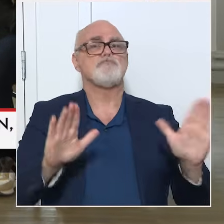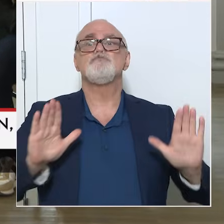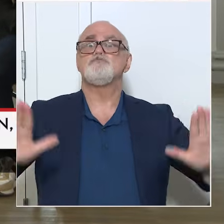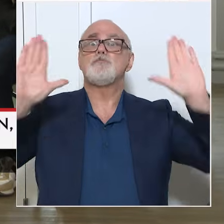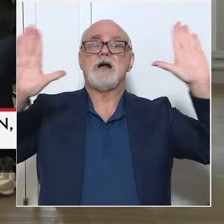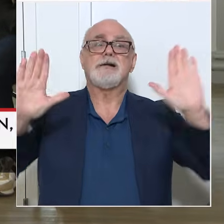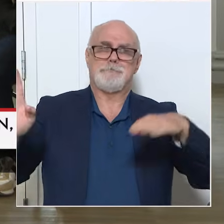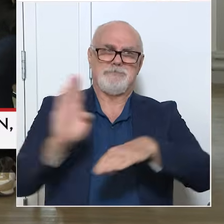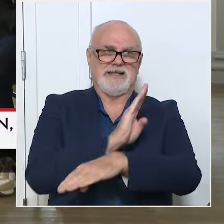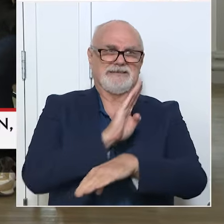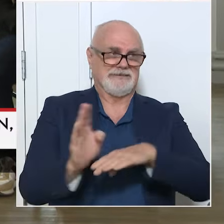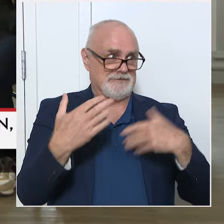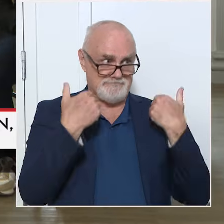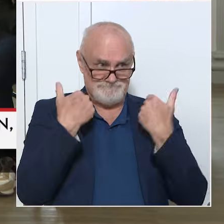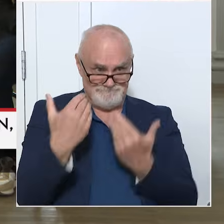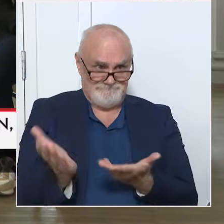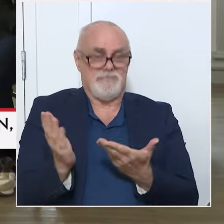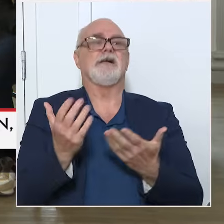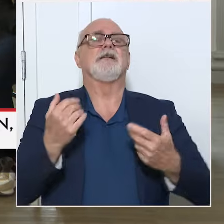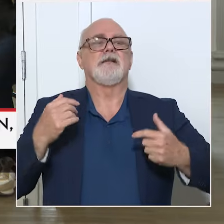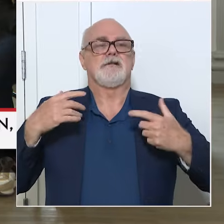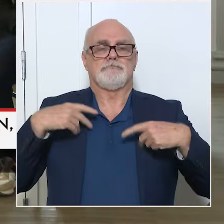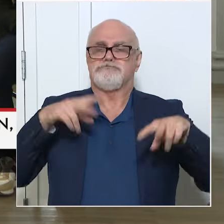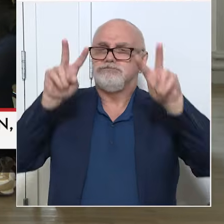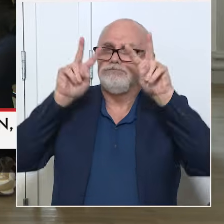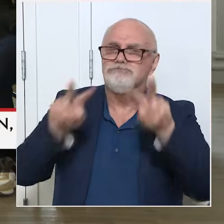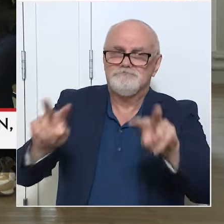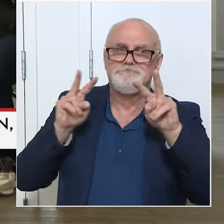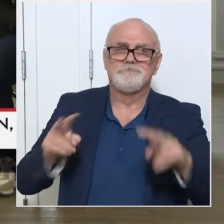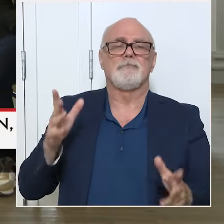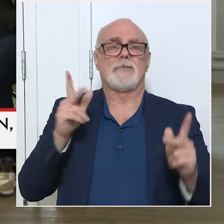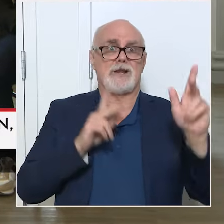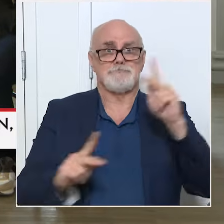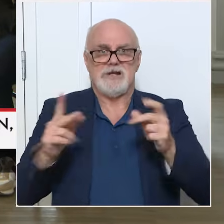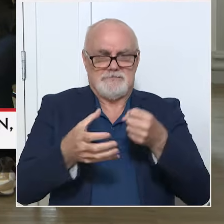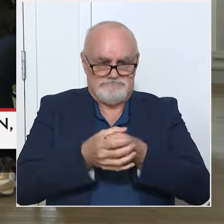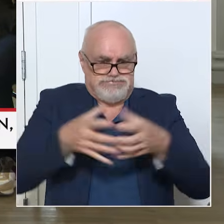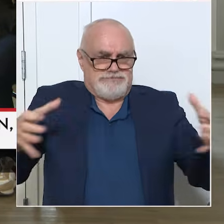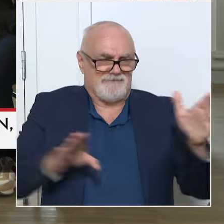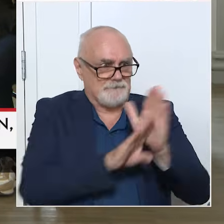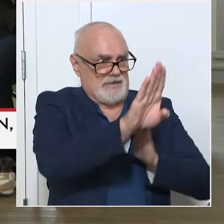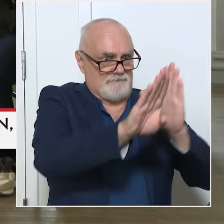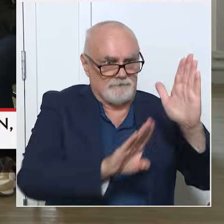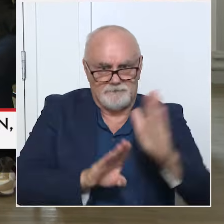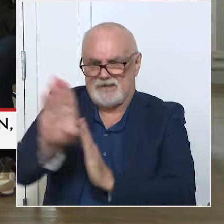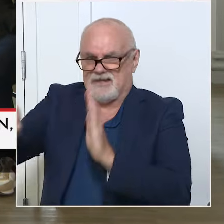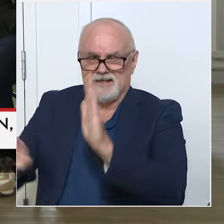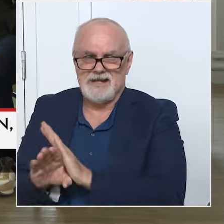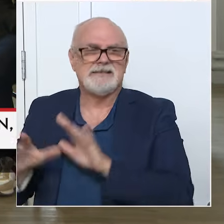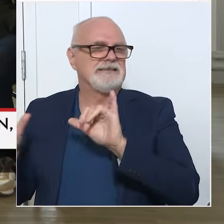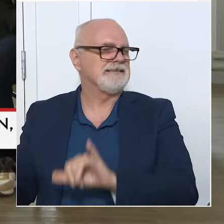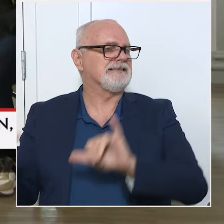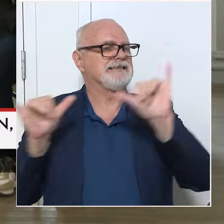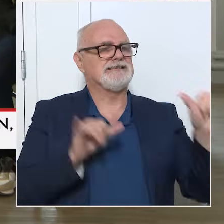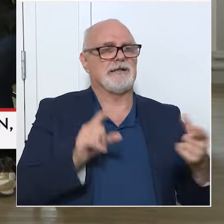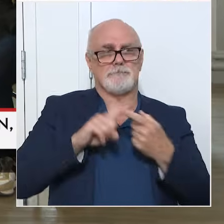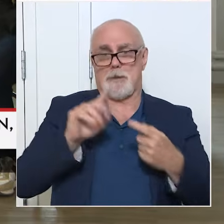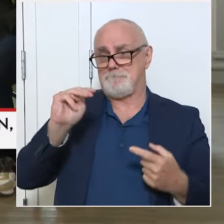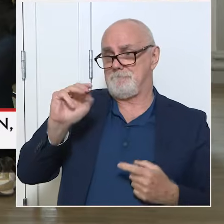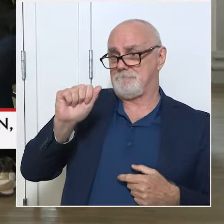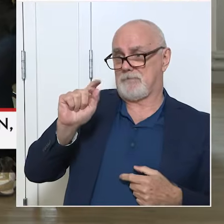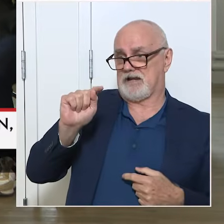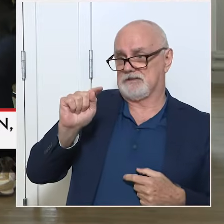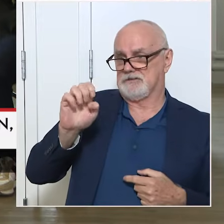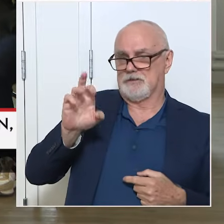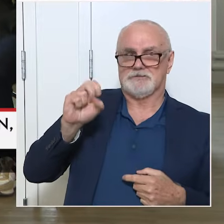to your growing, just like this great story that we've heard from Matters Graph. And now I would like to